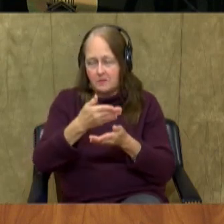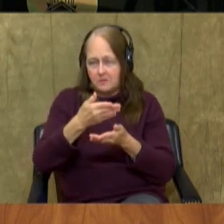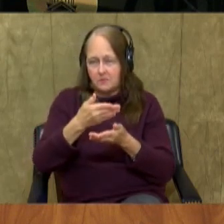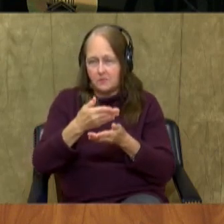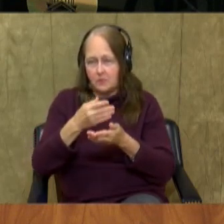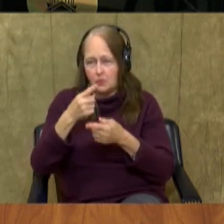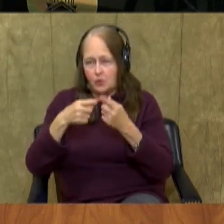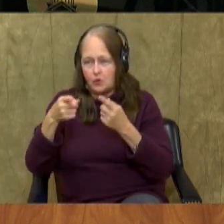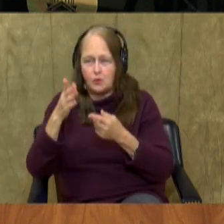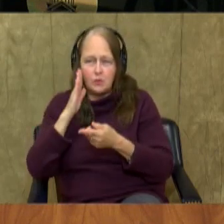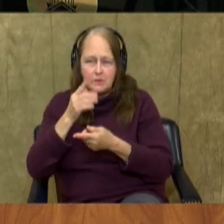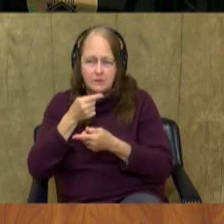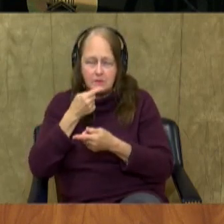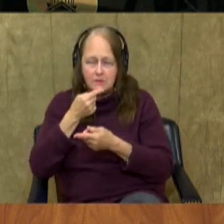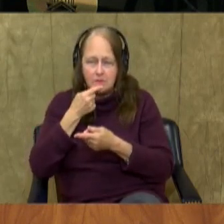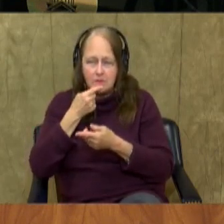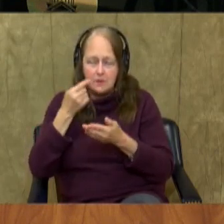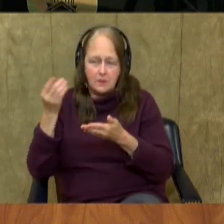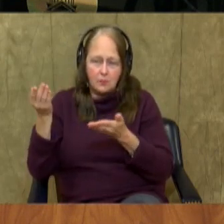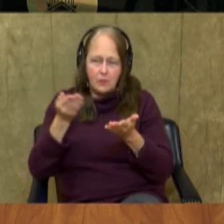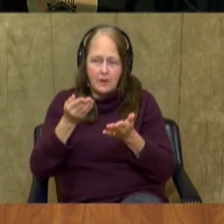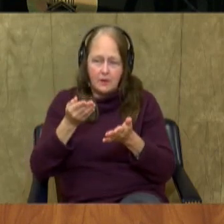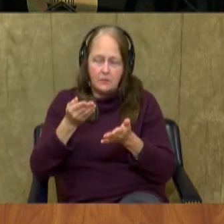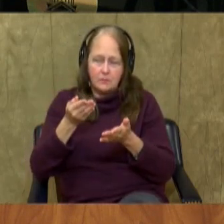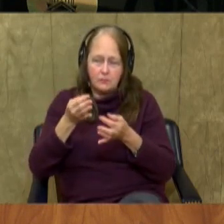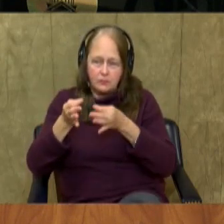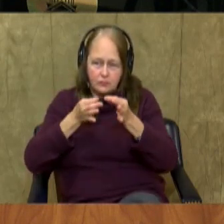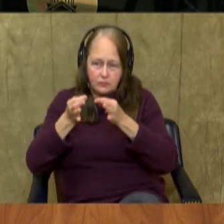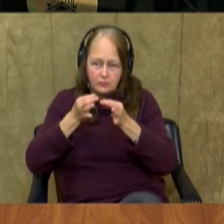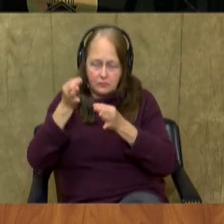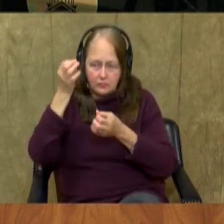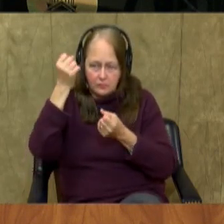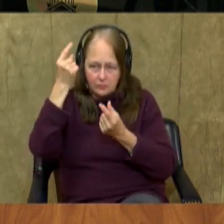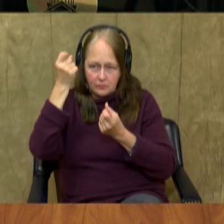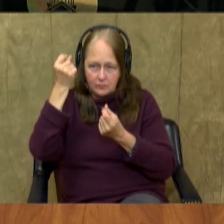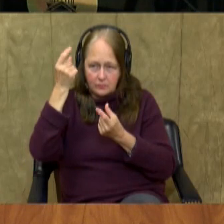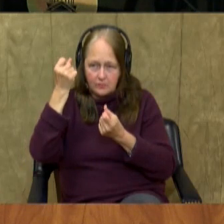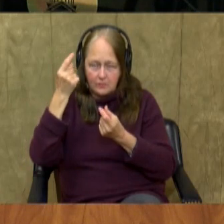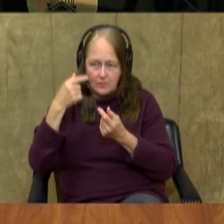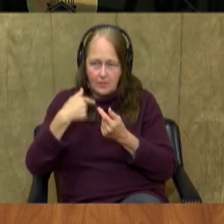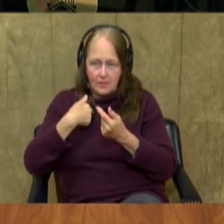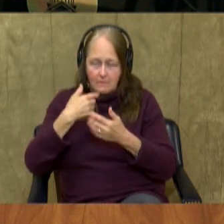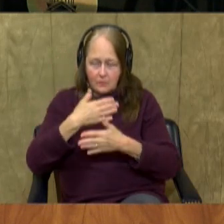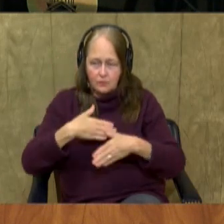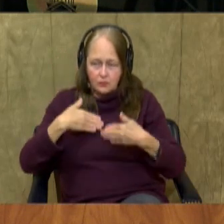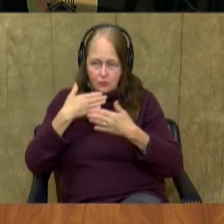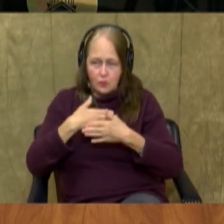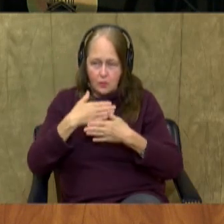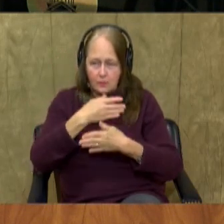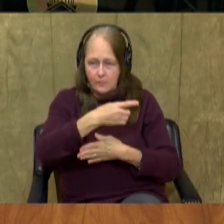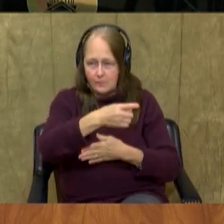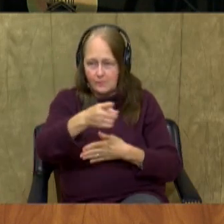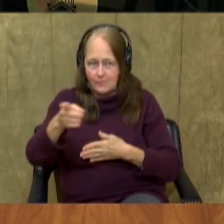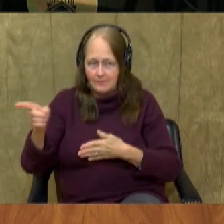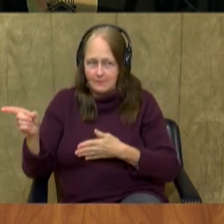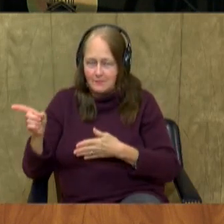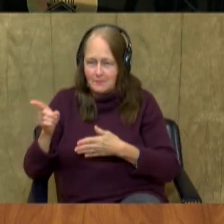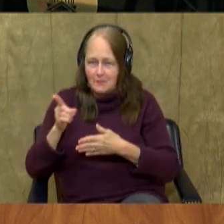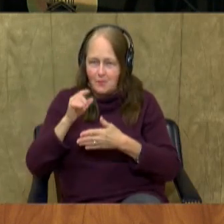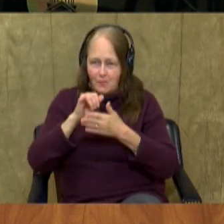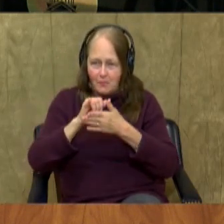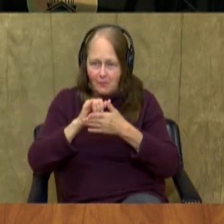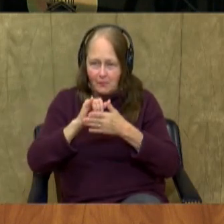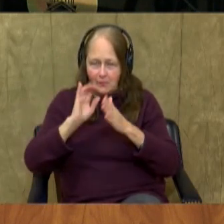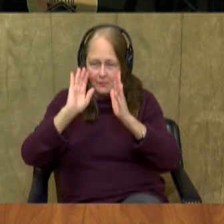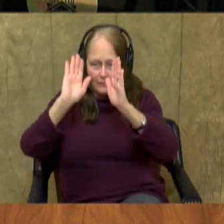rebuttal. What are you going to say to bring it home? Guys, I have enjoyed you so much. You have